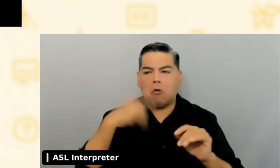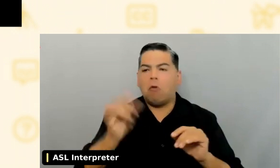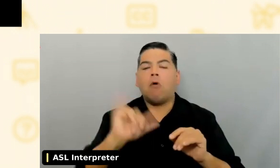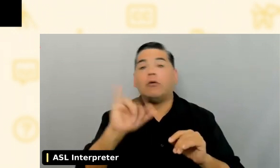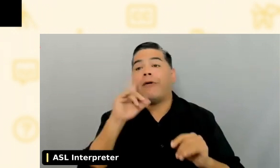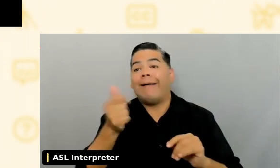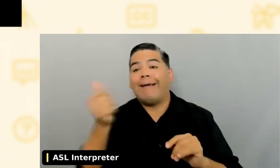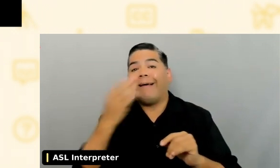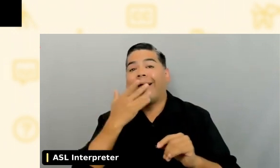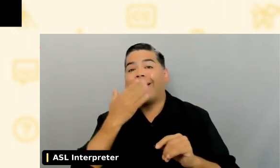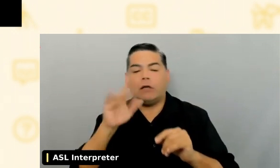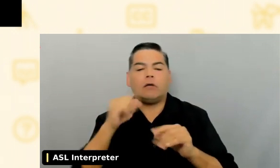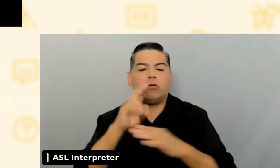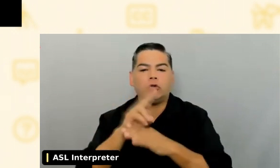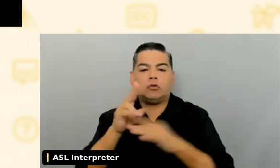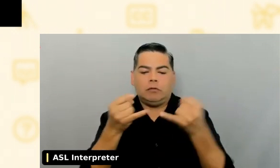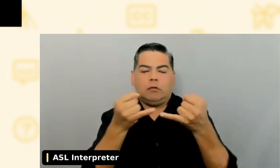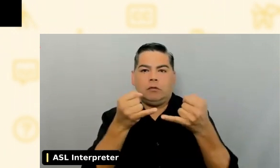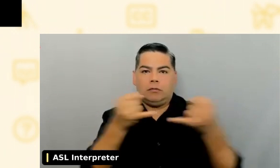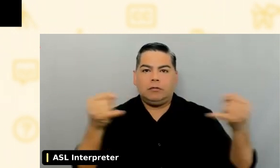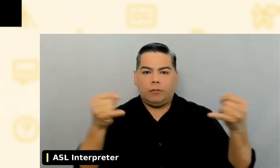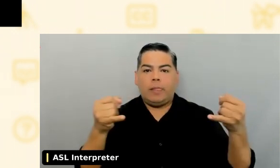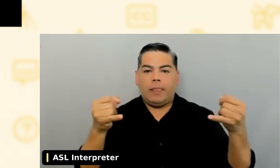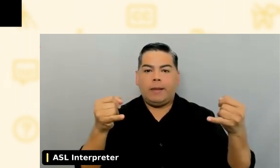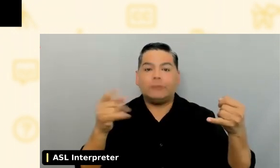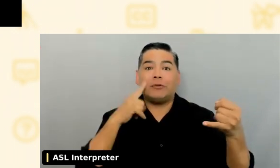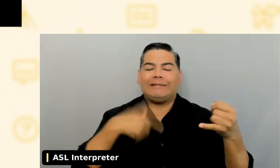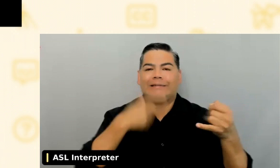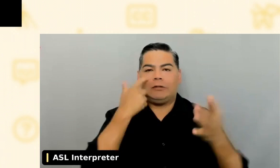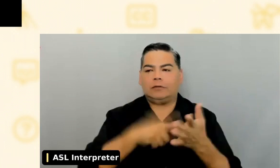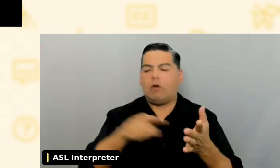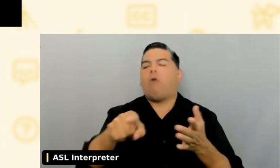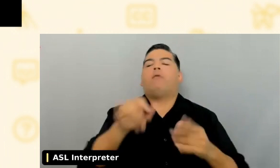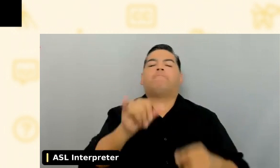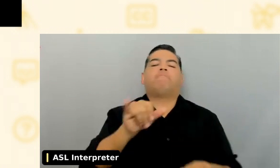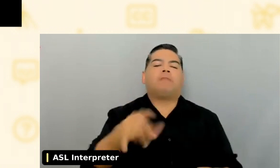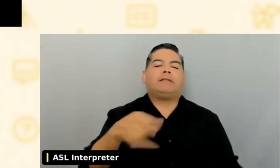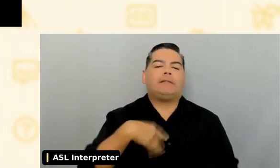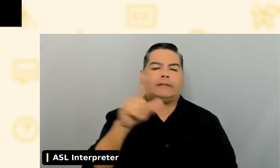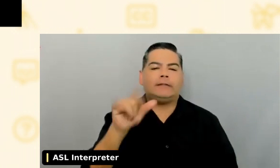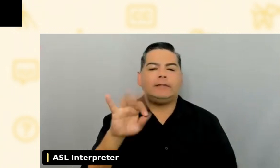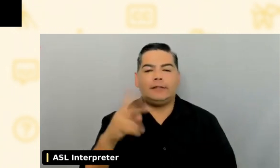add an underline just to add an additional distinguishing mark for the links.